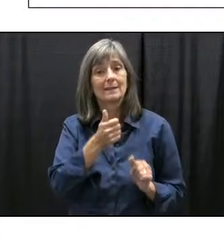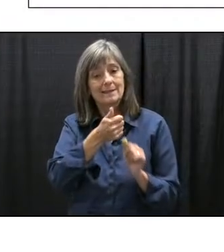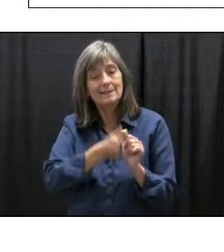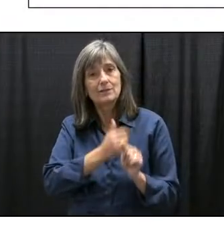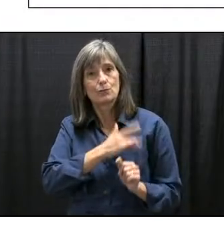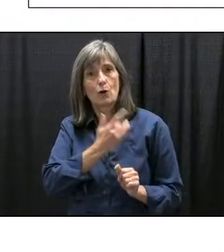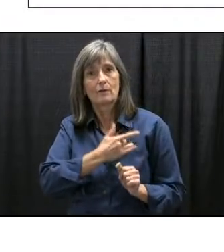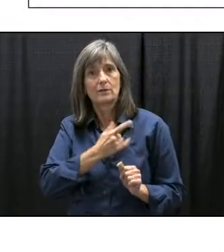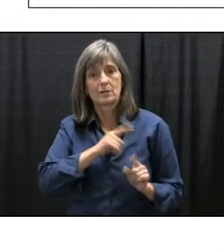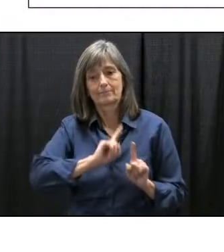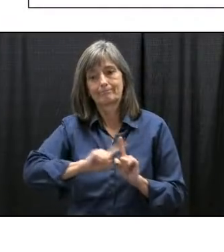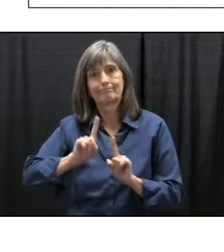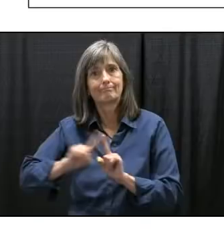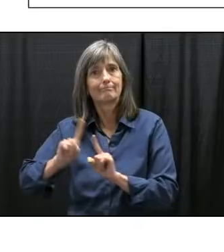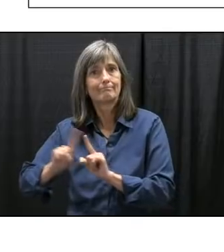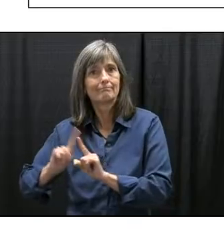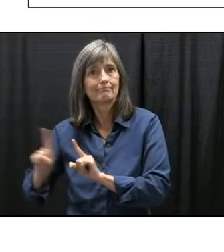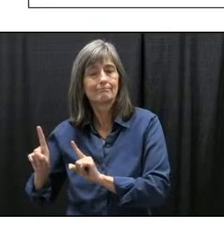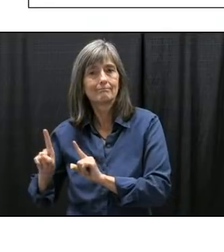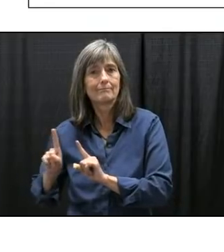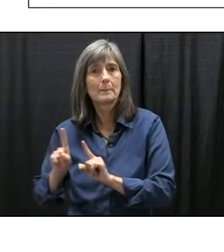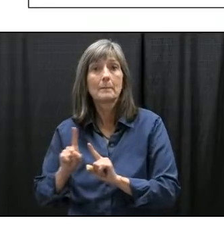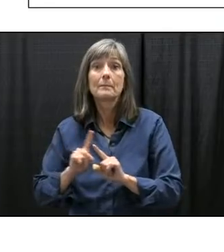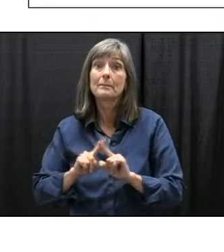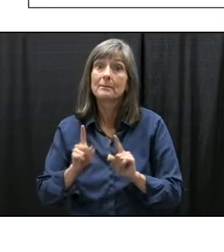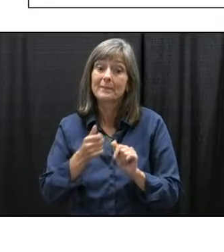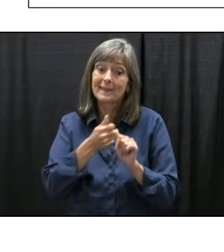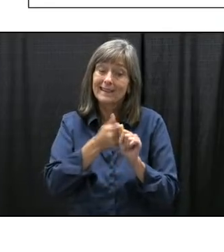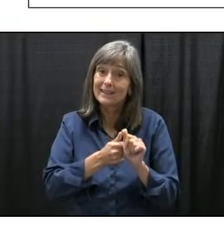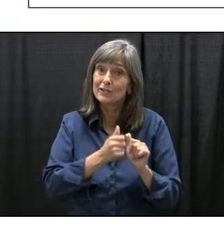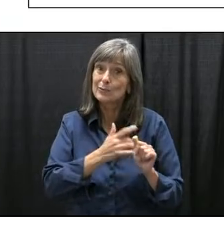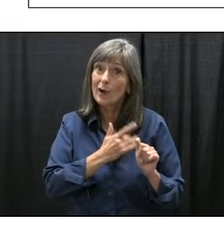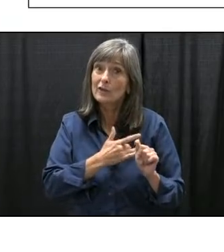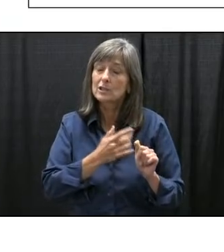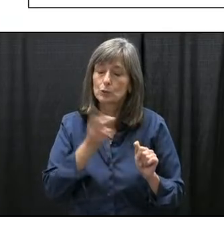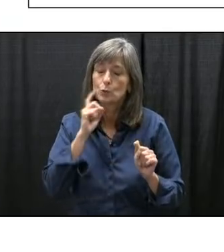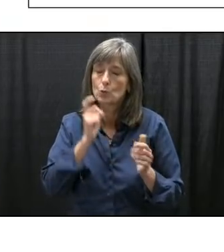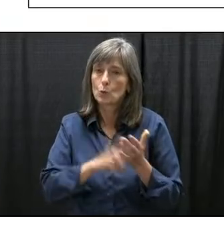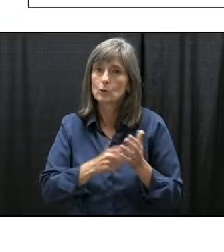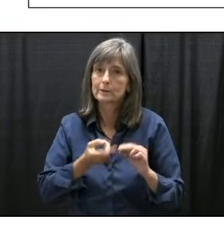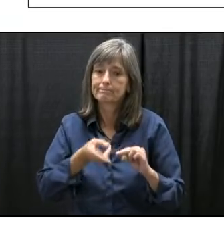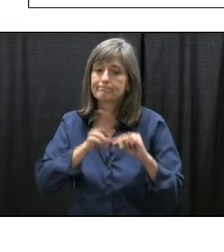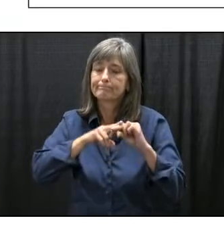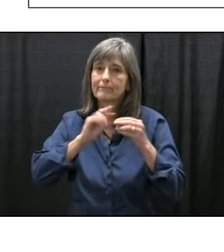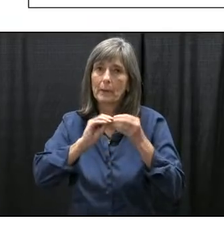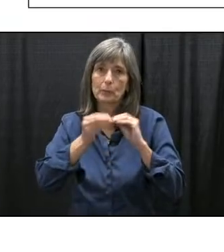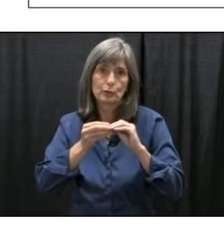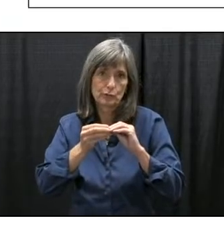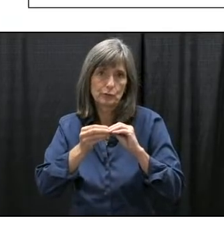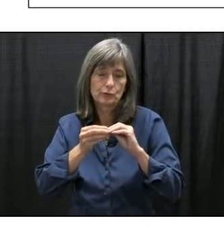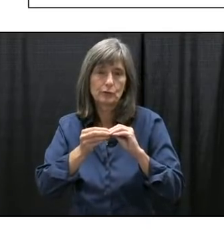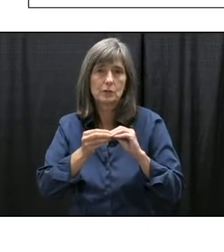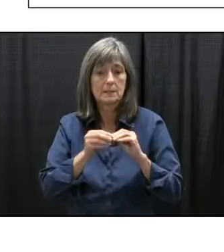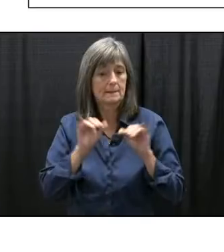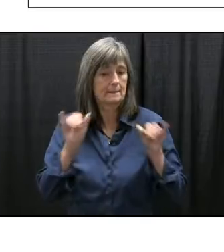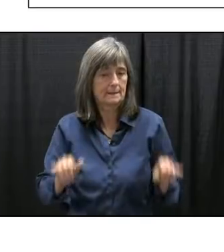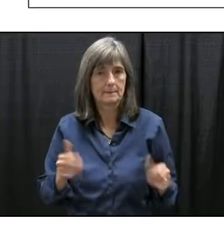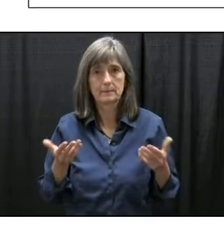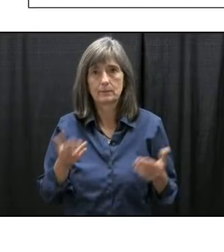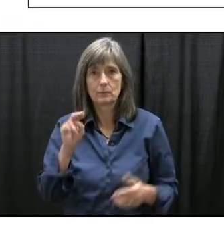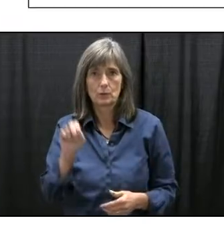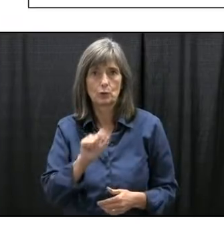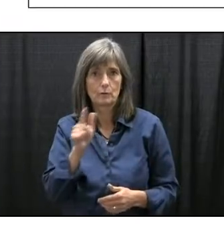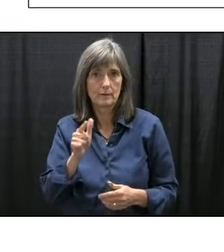have had different experiences, but every single province there's been a rise in cases. This is no different for us here in Newfoundland